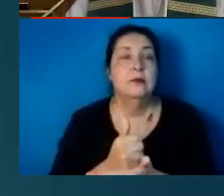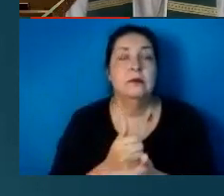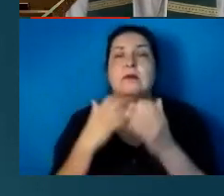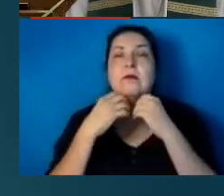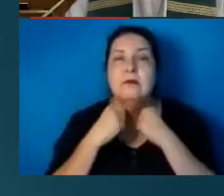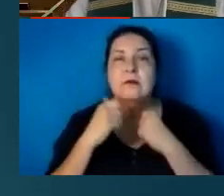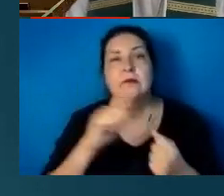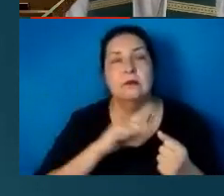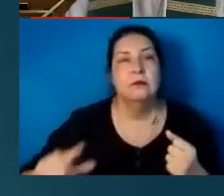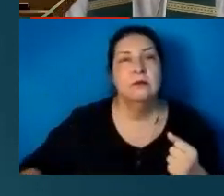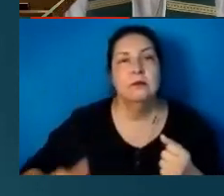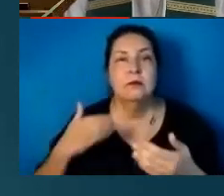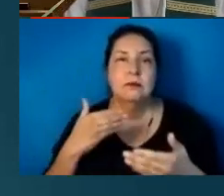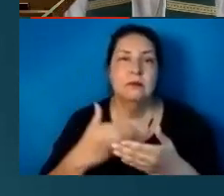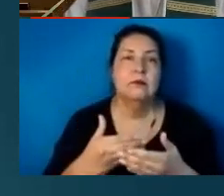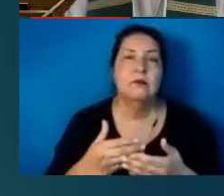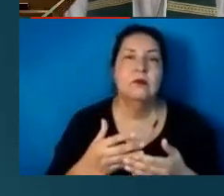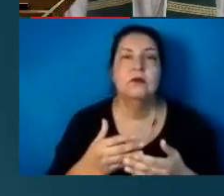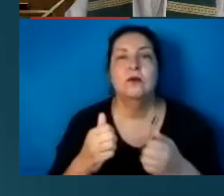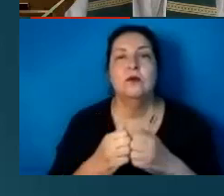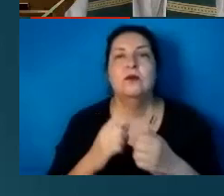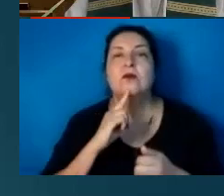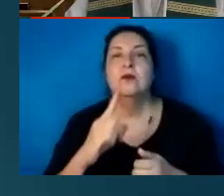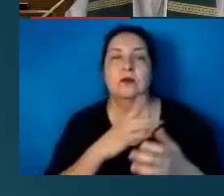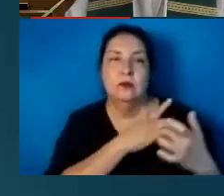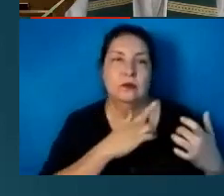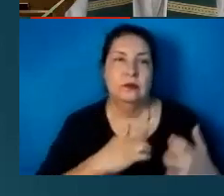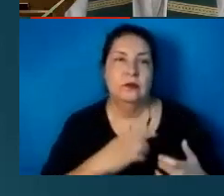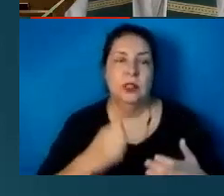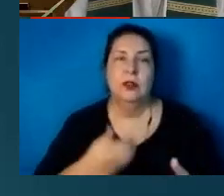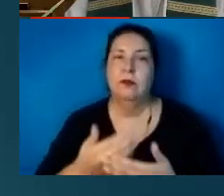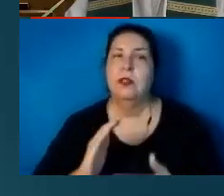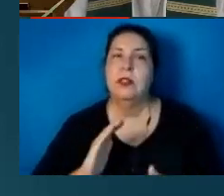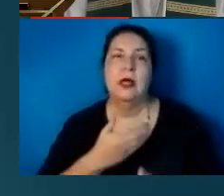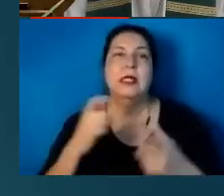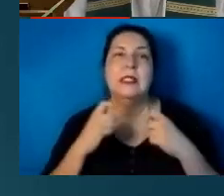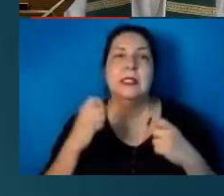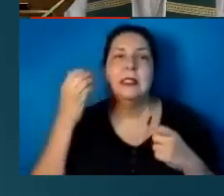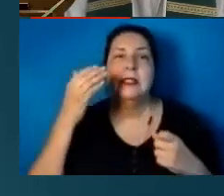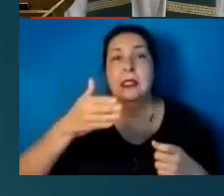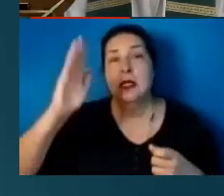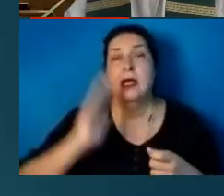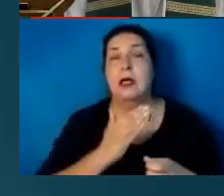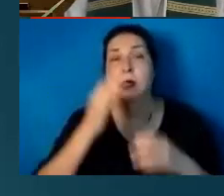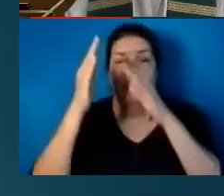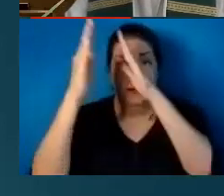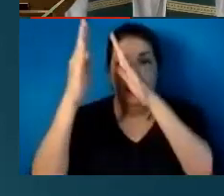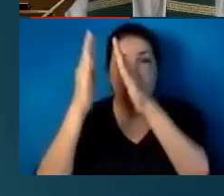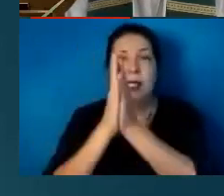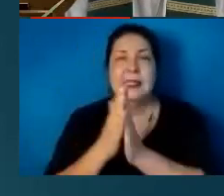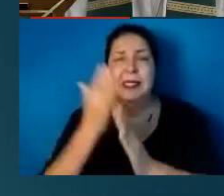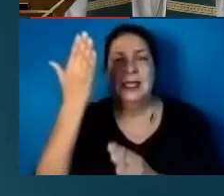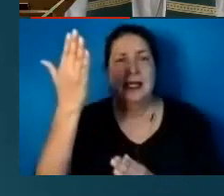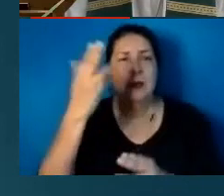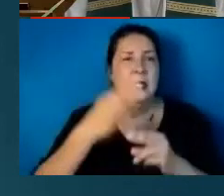Beloved in the Lord, let us draw near with a true heart and confess our sins unto God our Father, beseeching Him